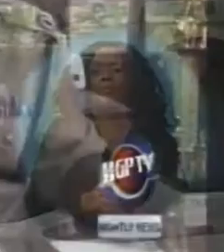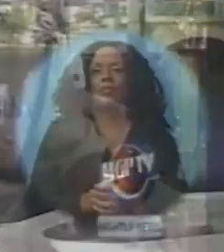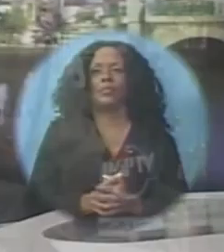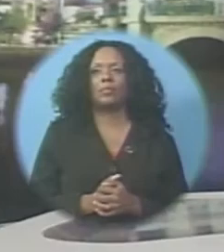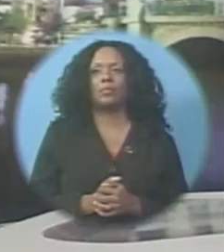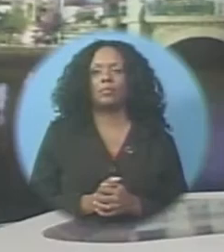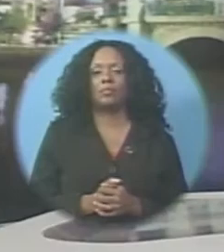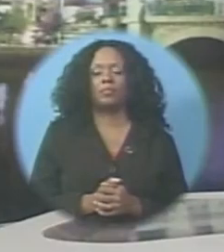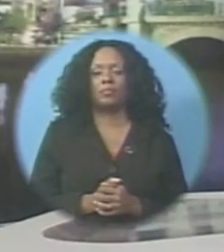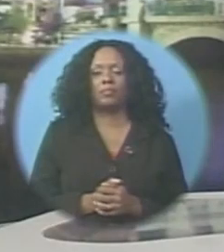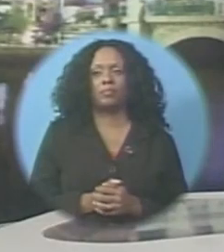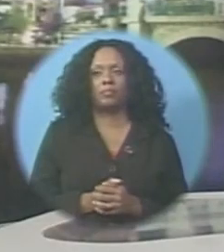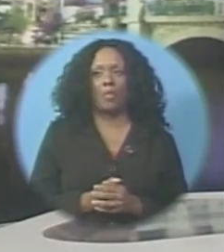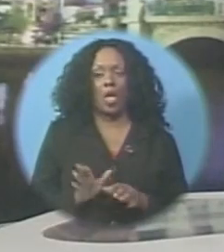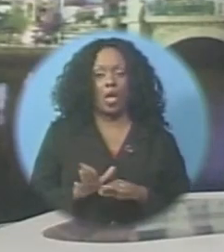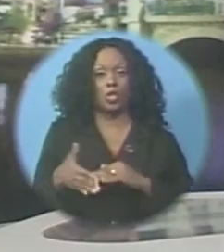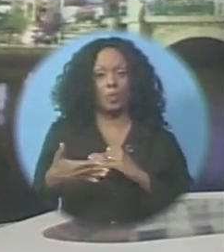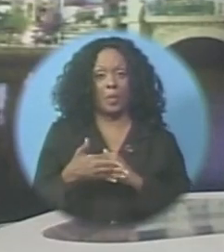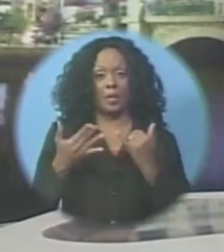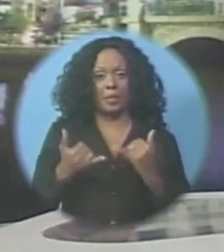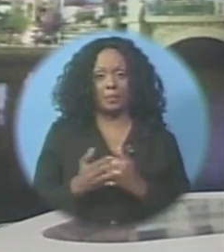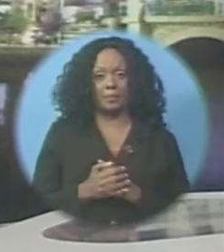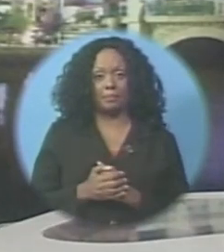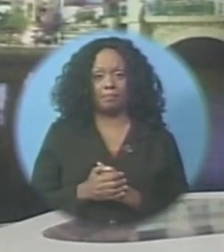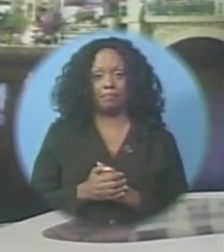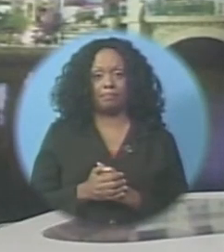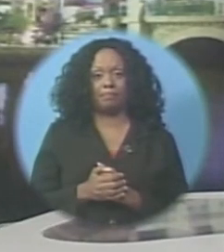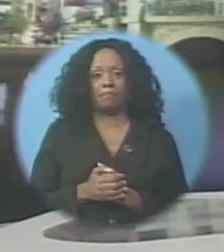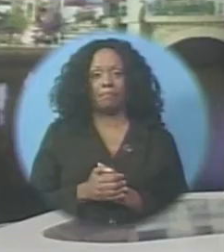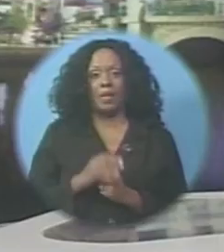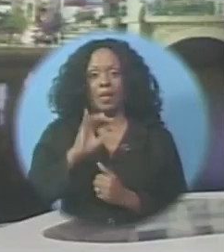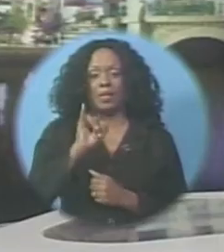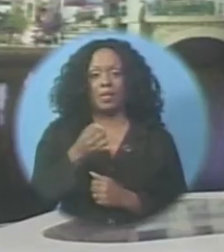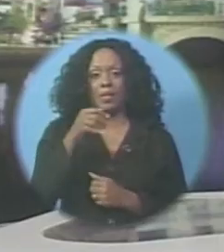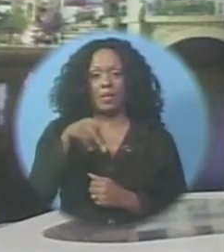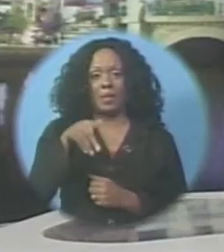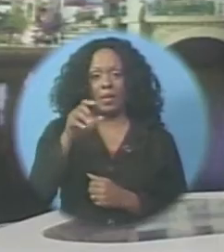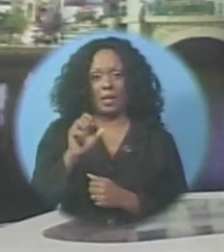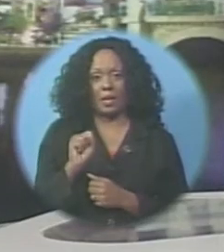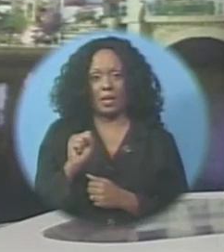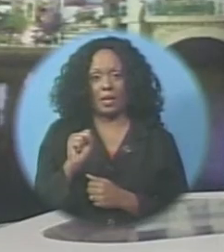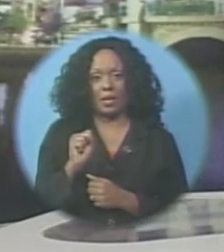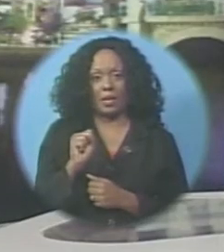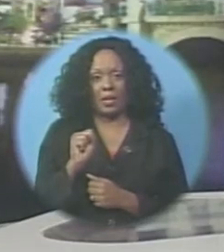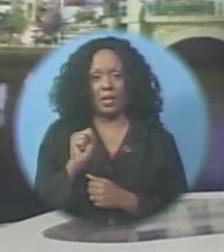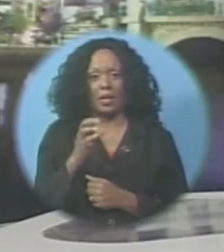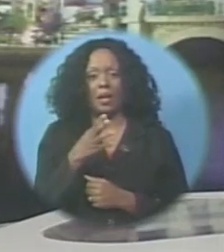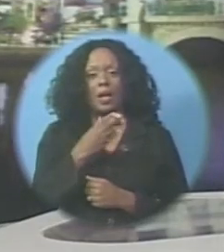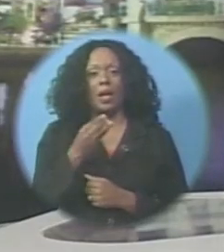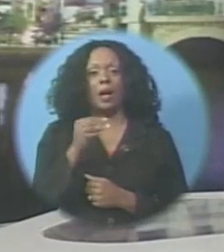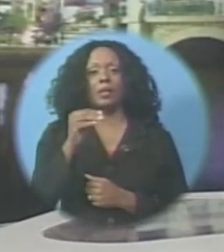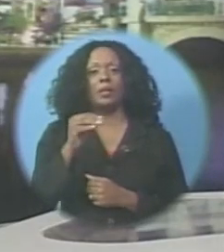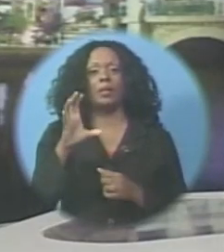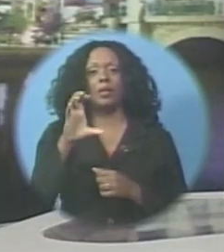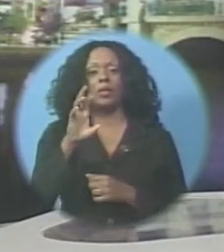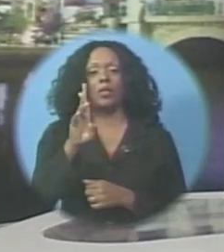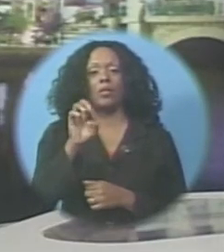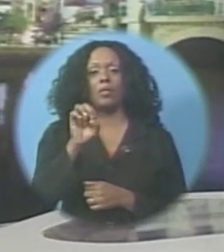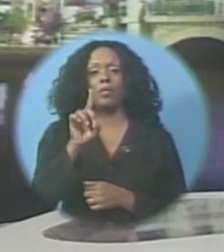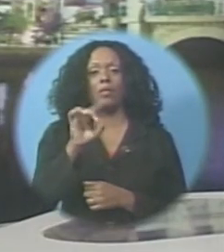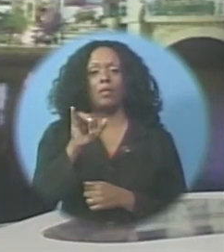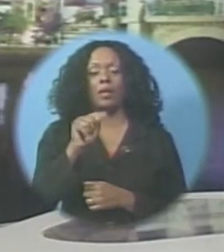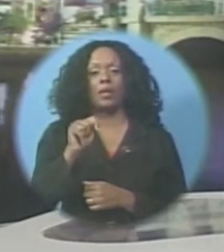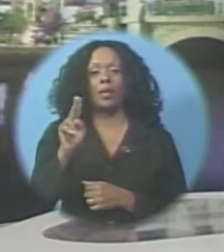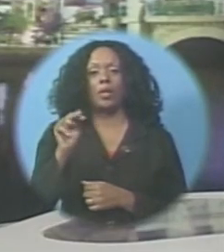holder. In Jamaica, as part of its continued commitment to education, the JPS and Partners Cooperative Credit Union Limited